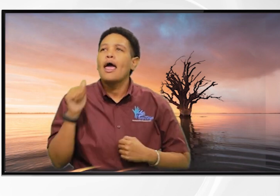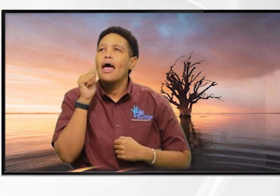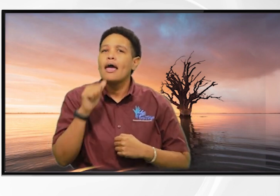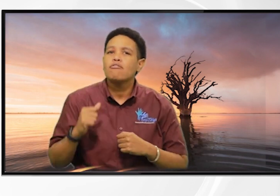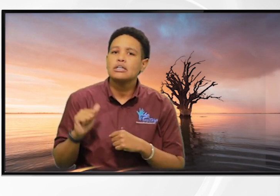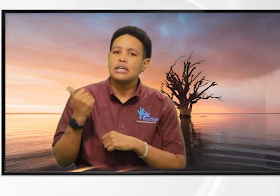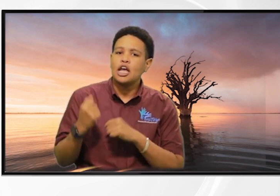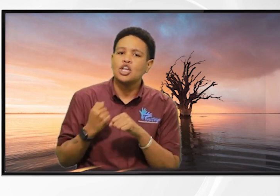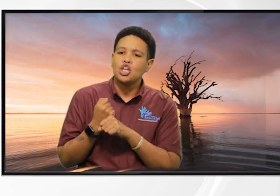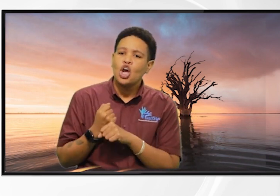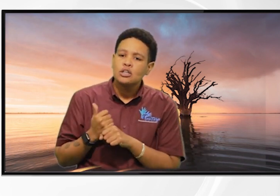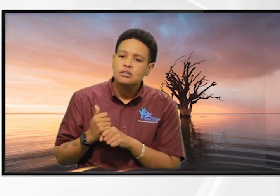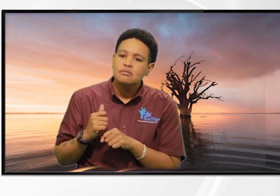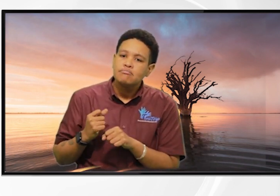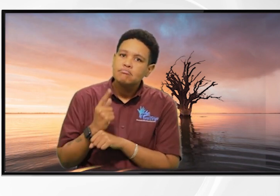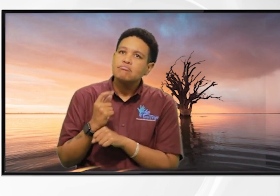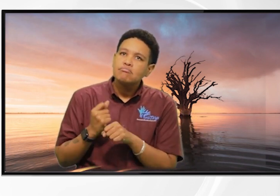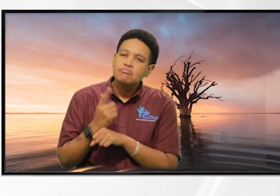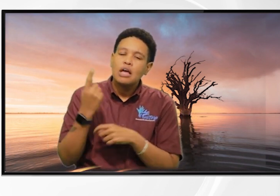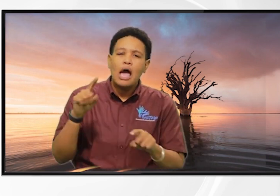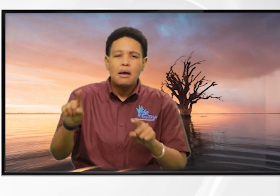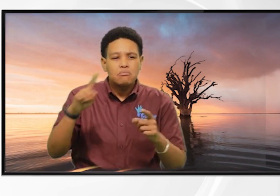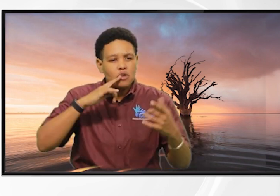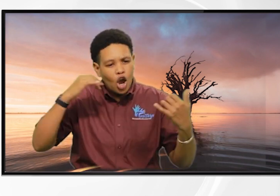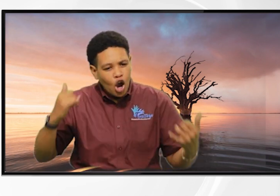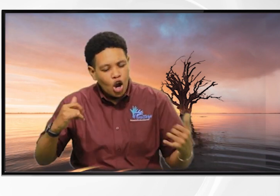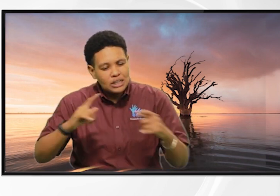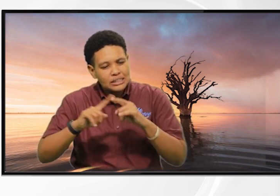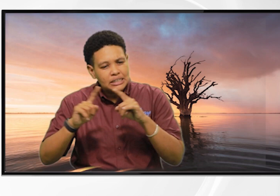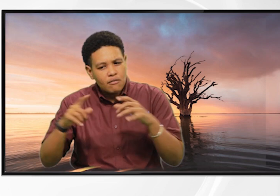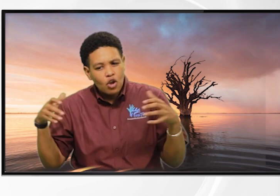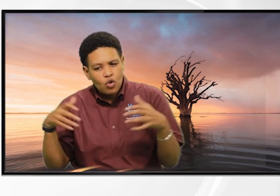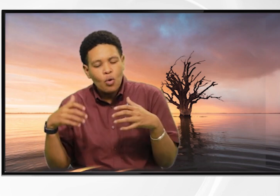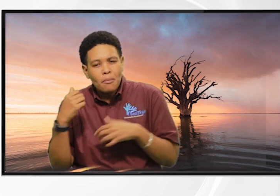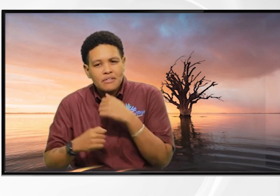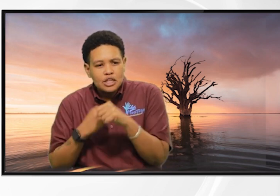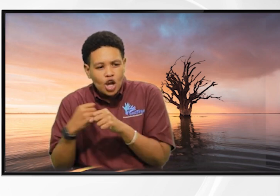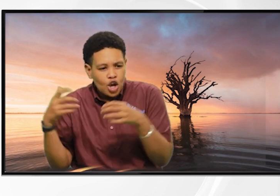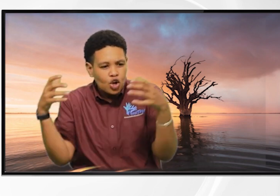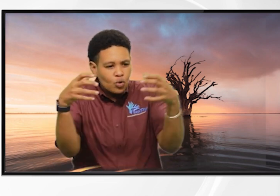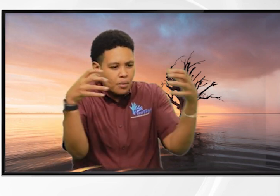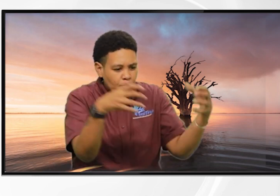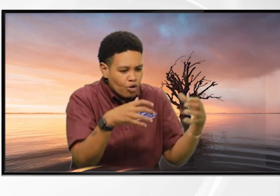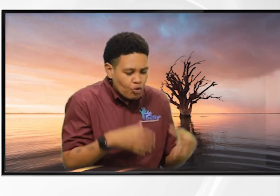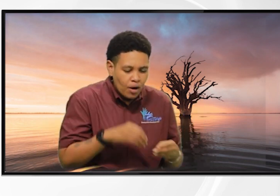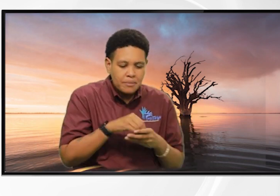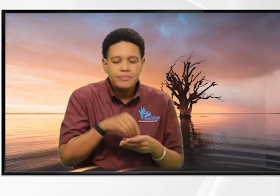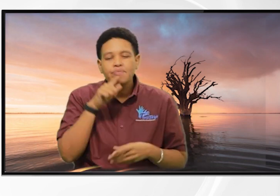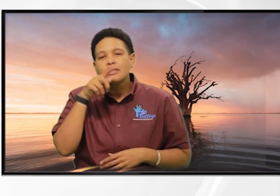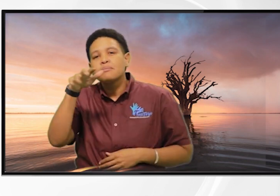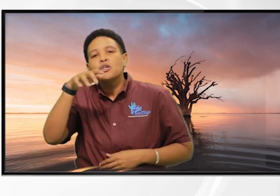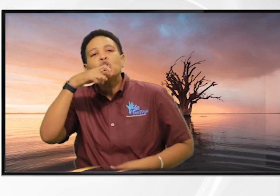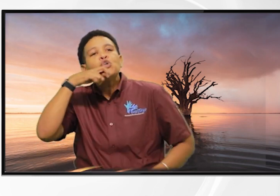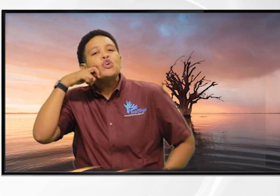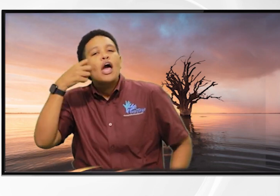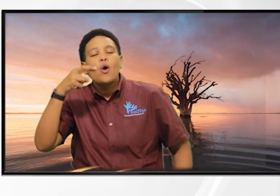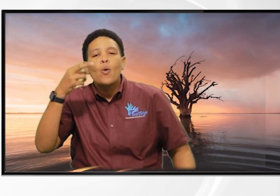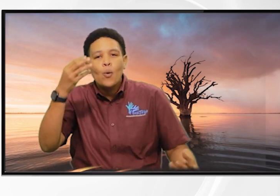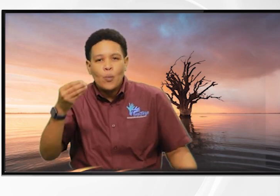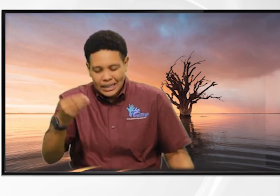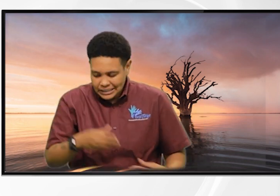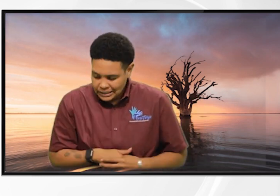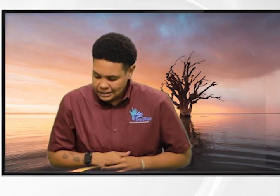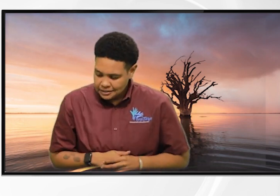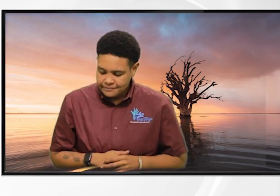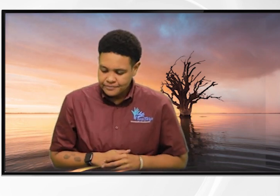variability. That is, the occurrence of groups of years which are in the mean dry or wet.